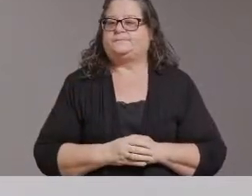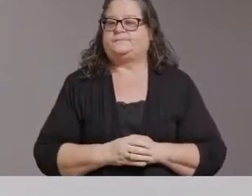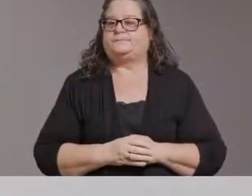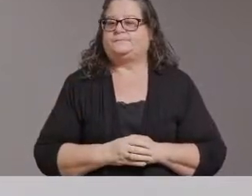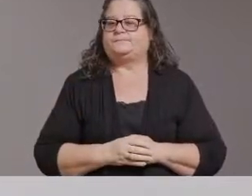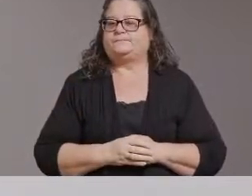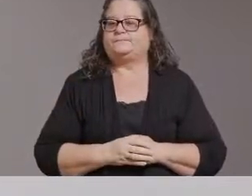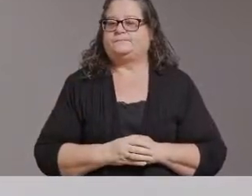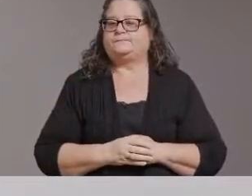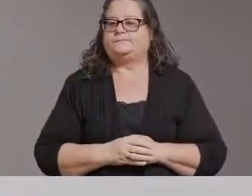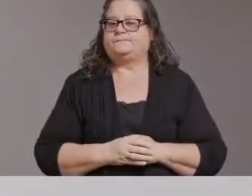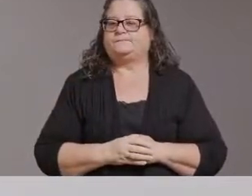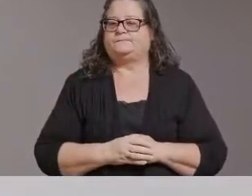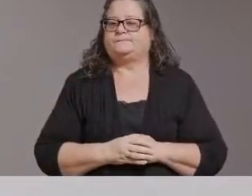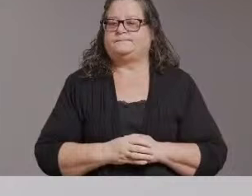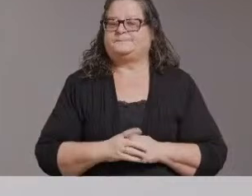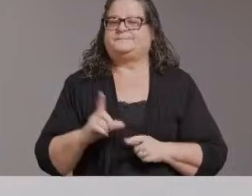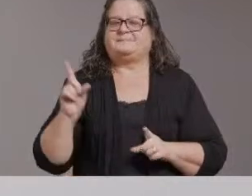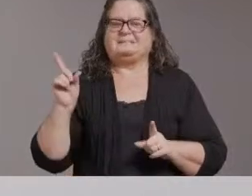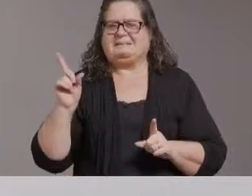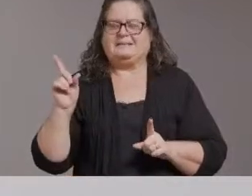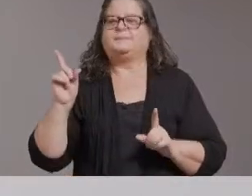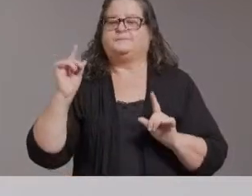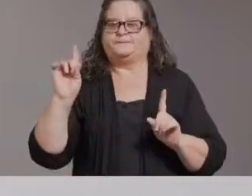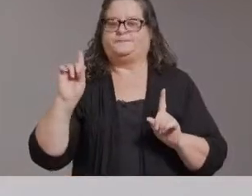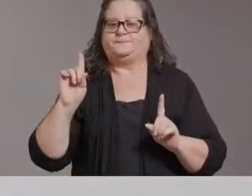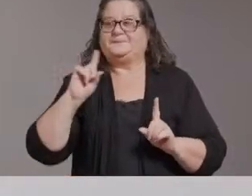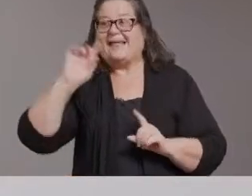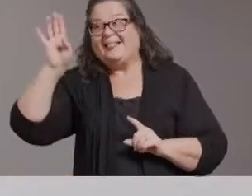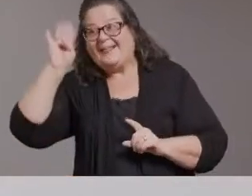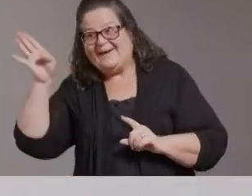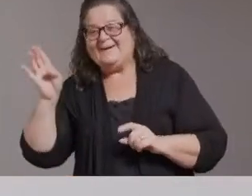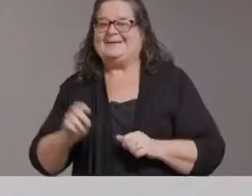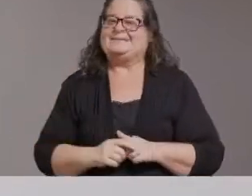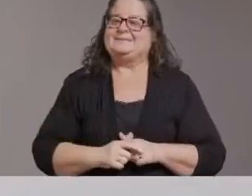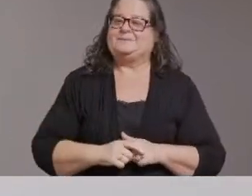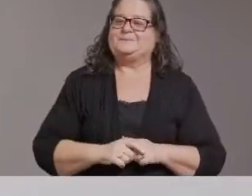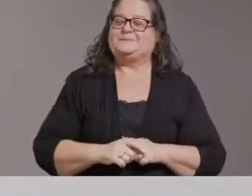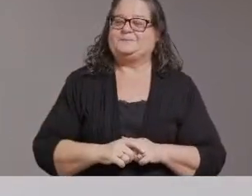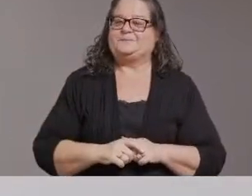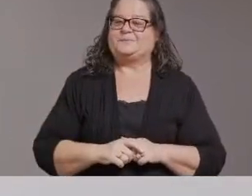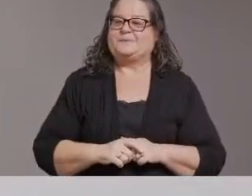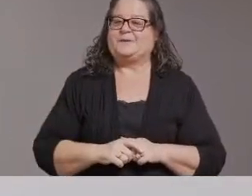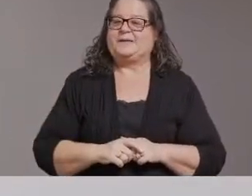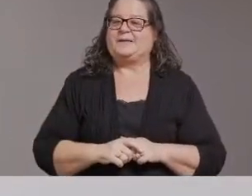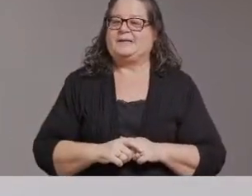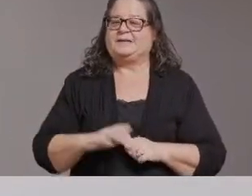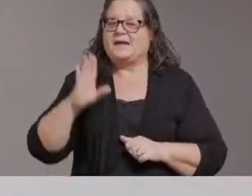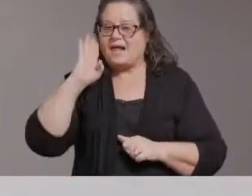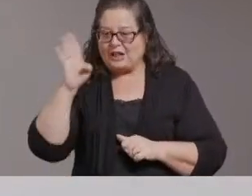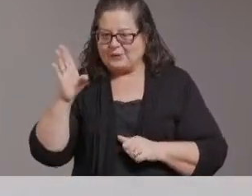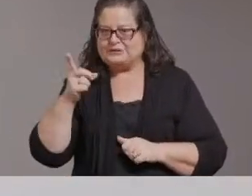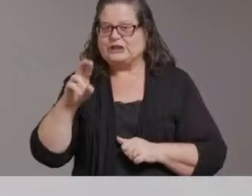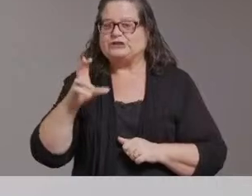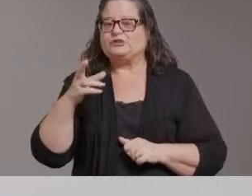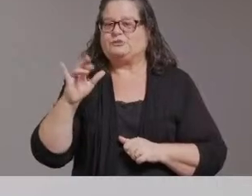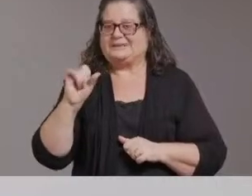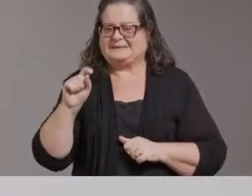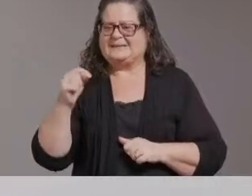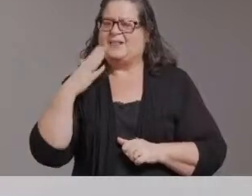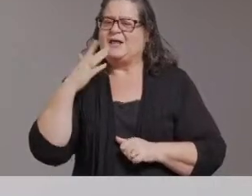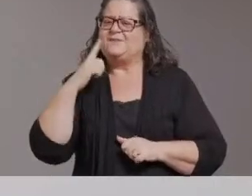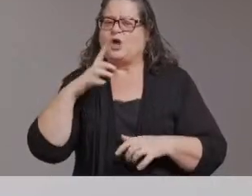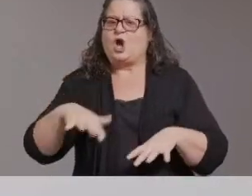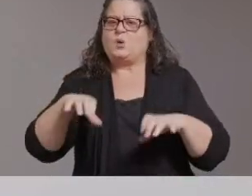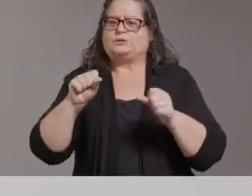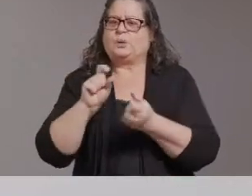I don't hear him. He's got it. Hello Oh, there we go. No. All right, Dr. Chris, thank you very much for doing this. We really certainly do